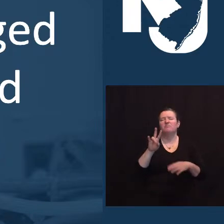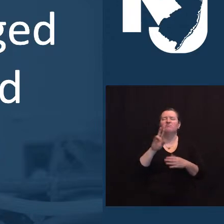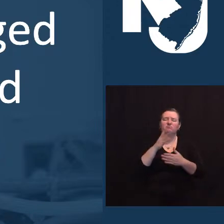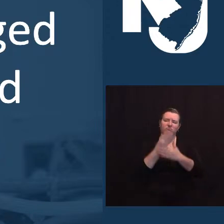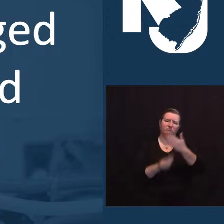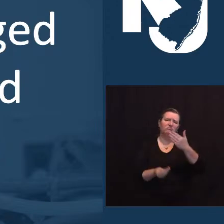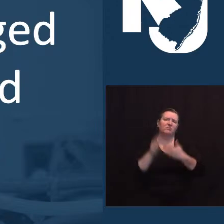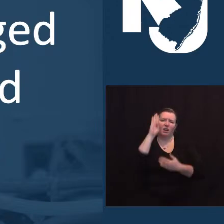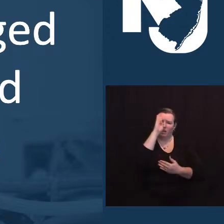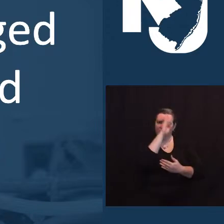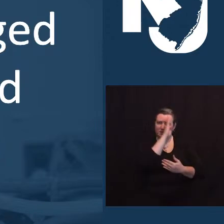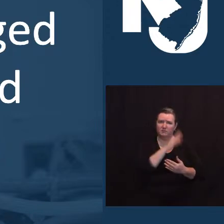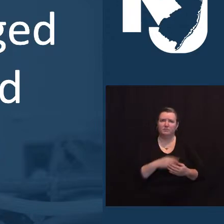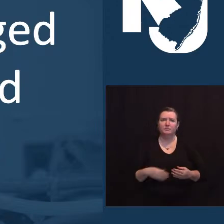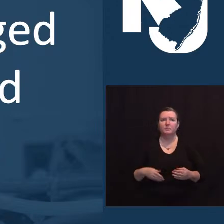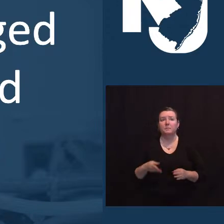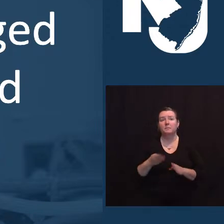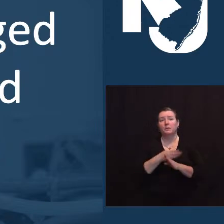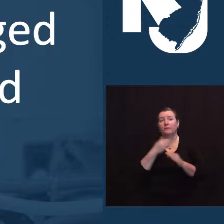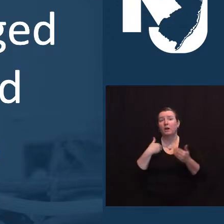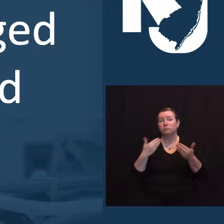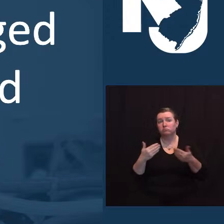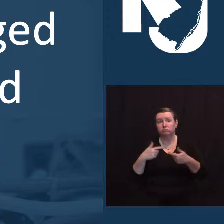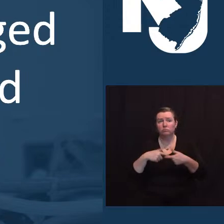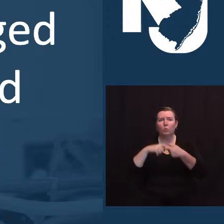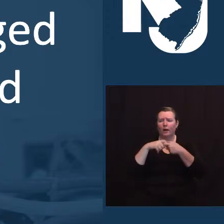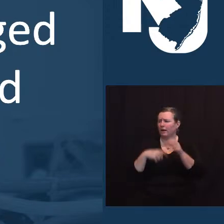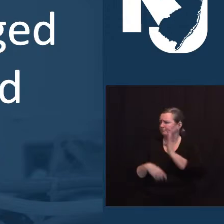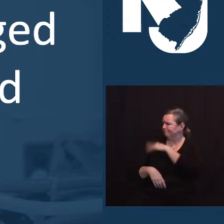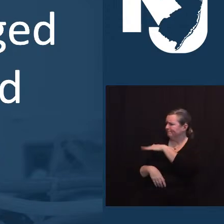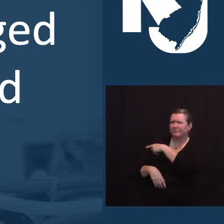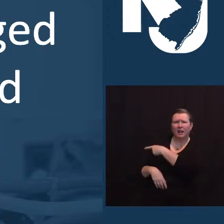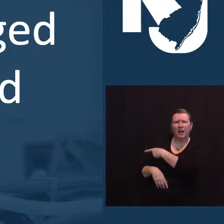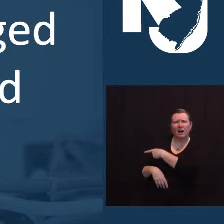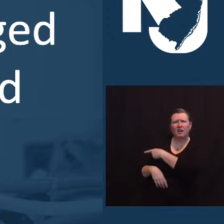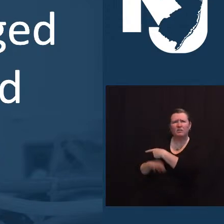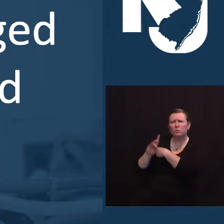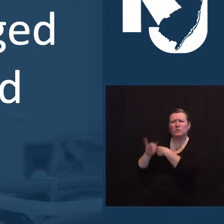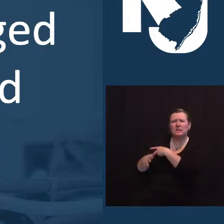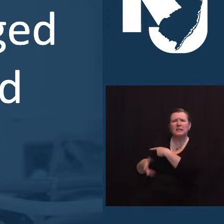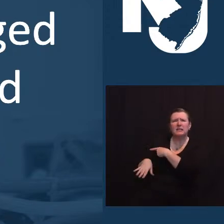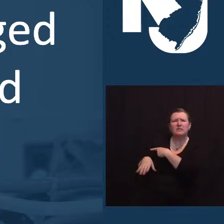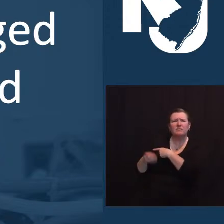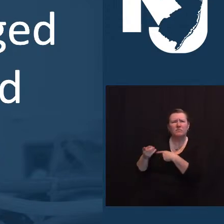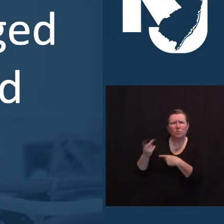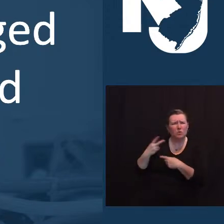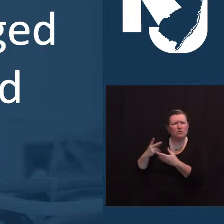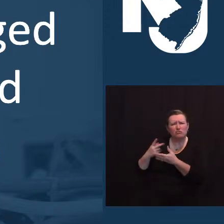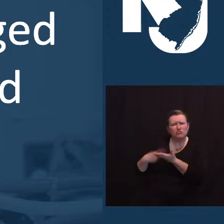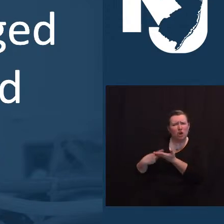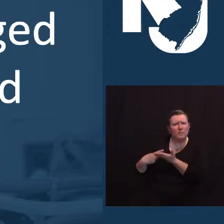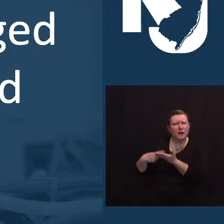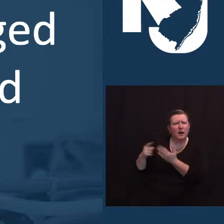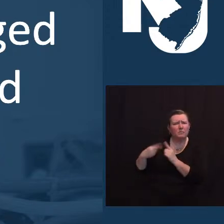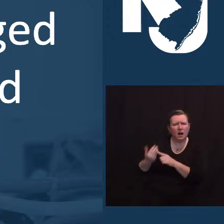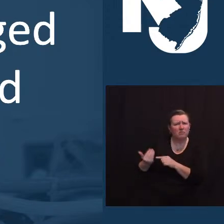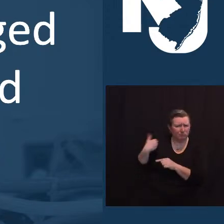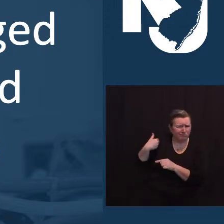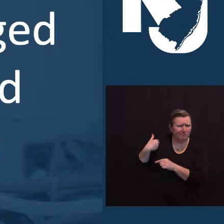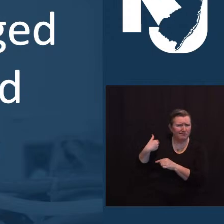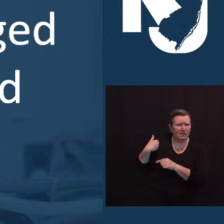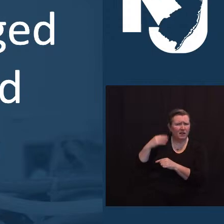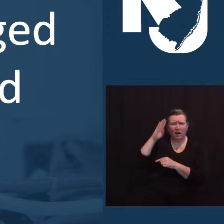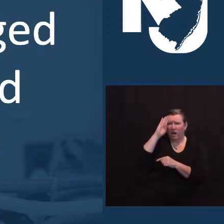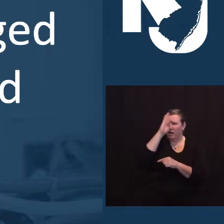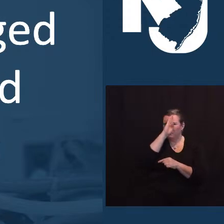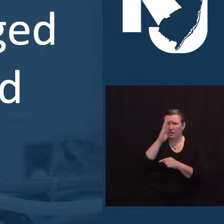on, Judy, we talked about this earlier. We said a few weeks ago, which I still think is the case, even though hospitalizations are up a